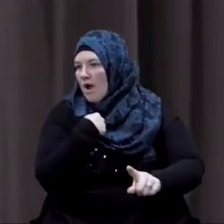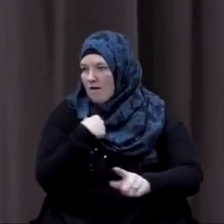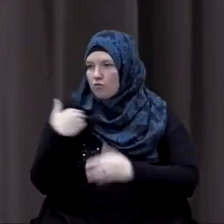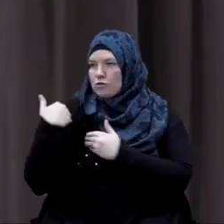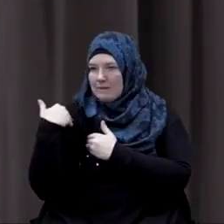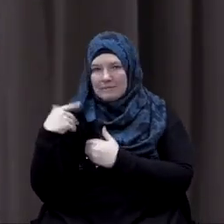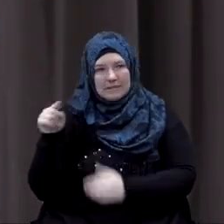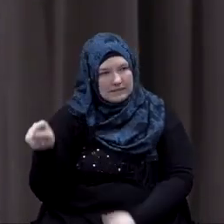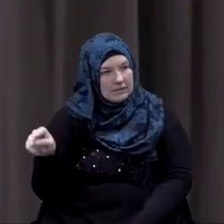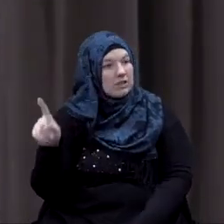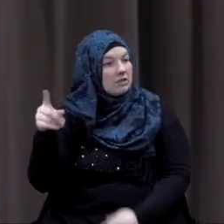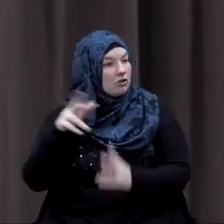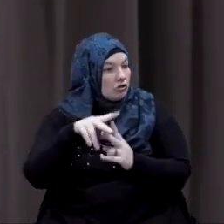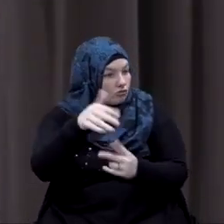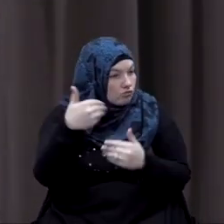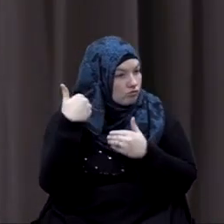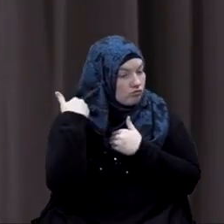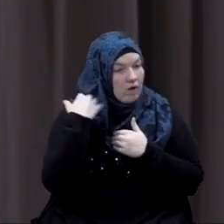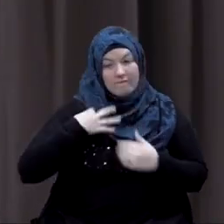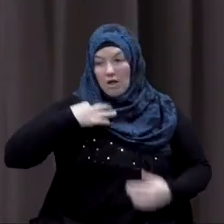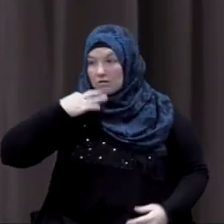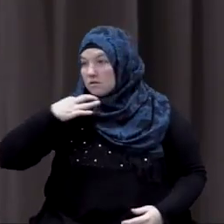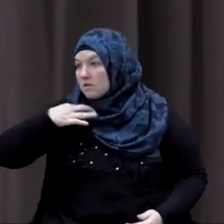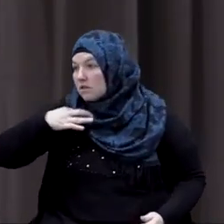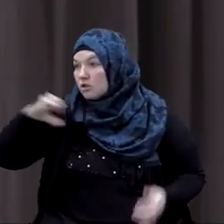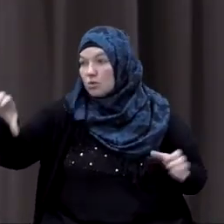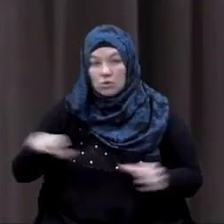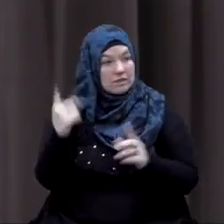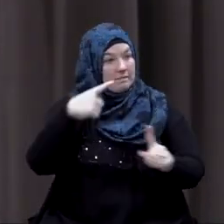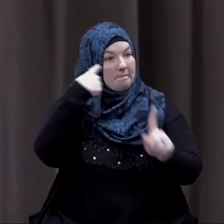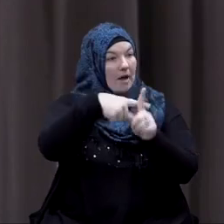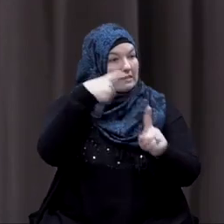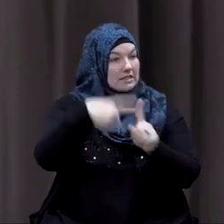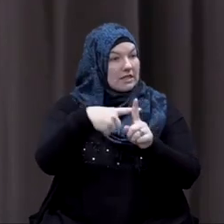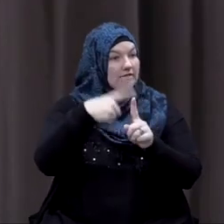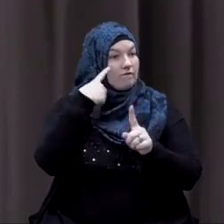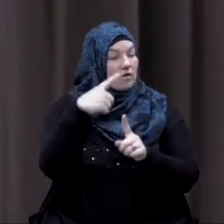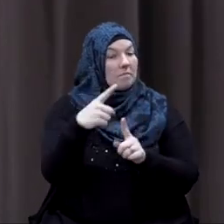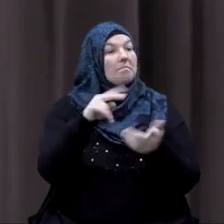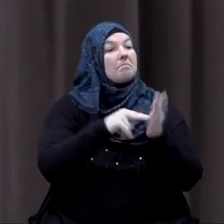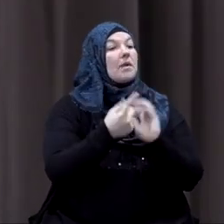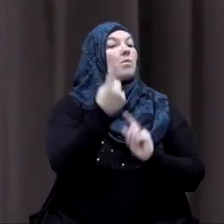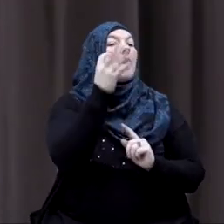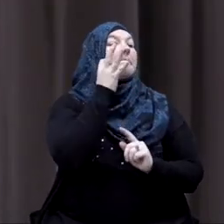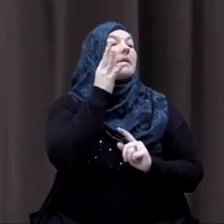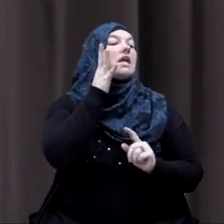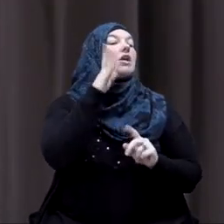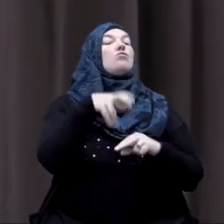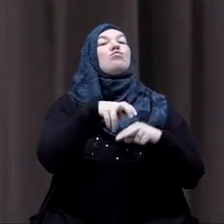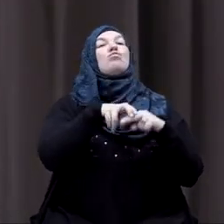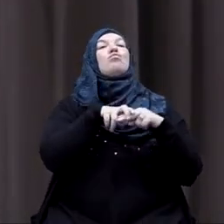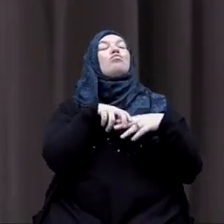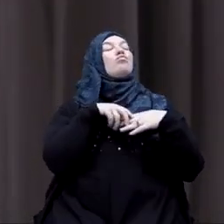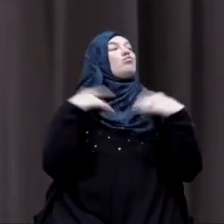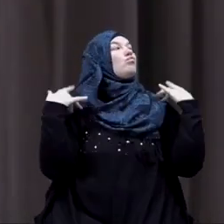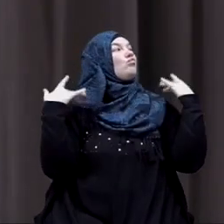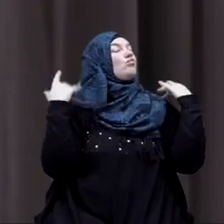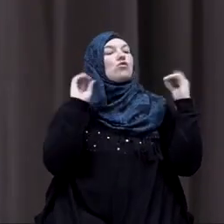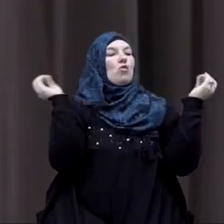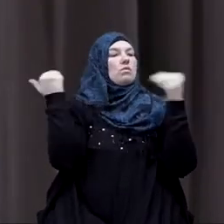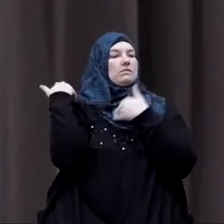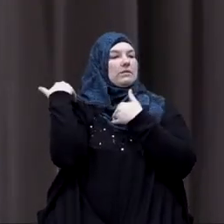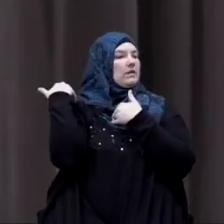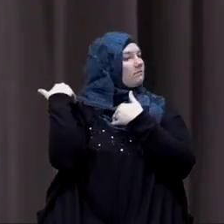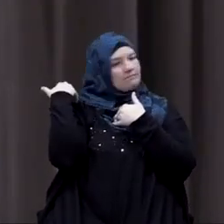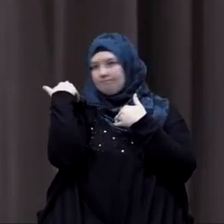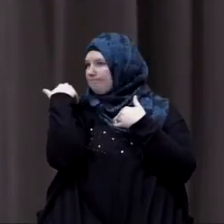Everyone is volunteering to do something positive for the welfare of the community. But